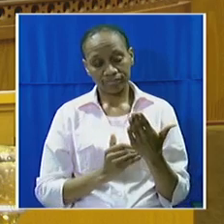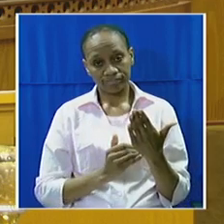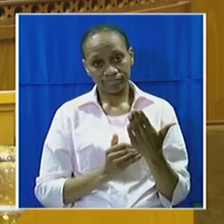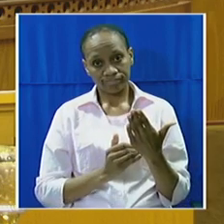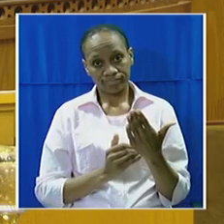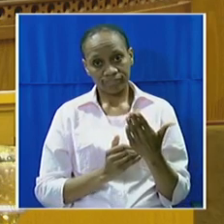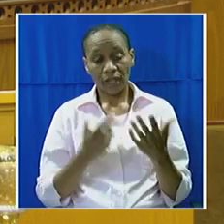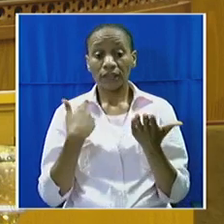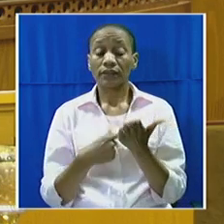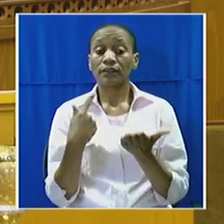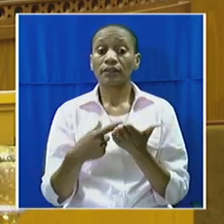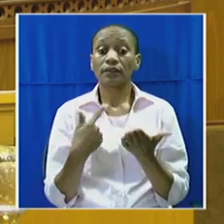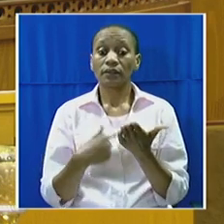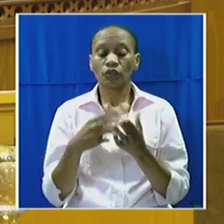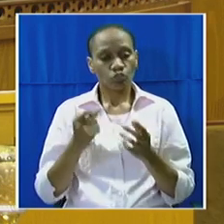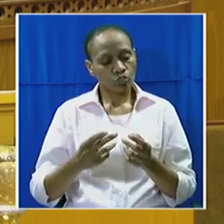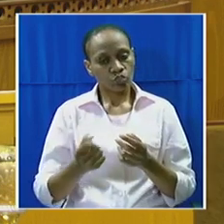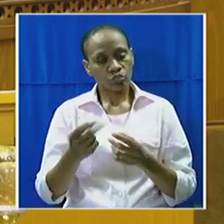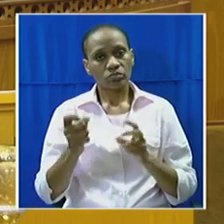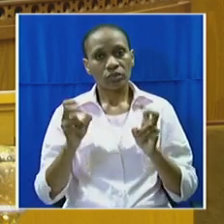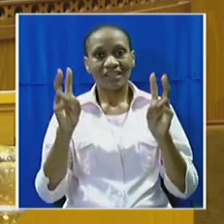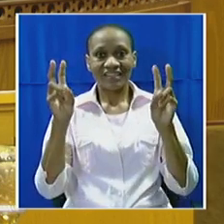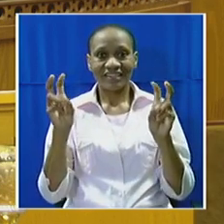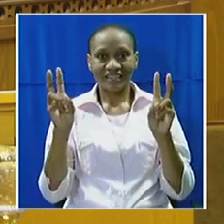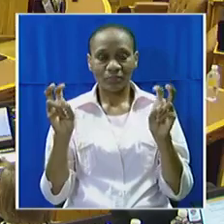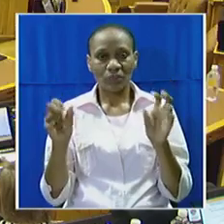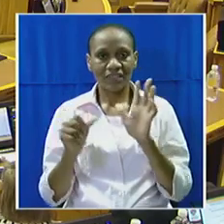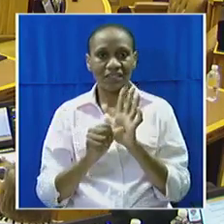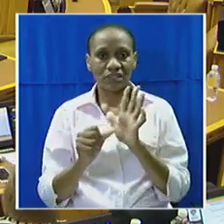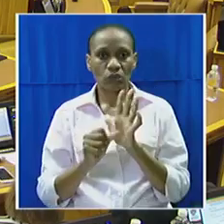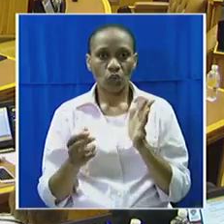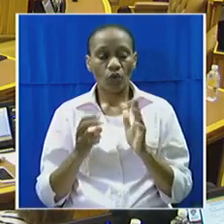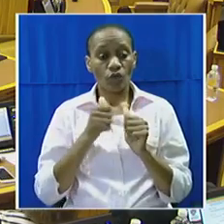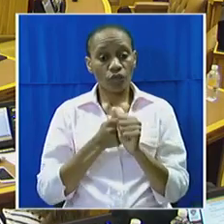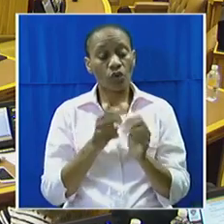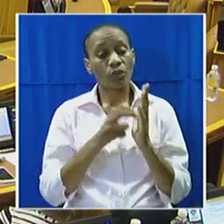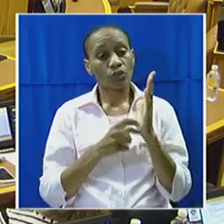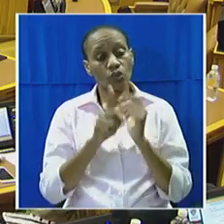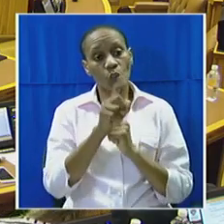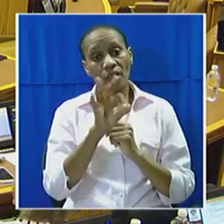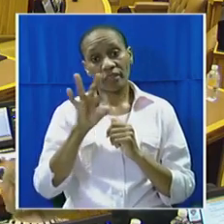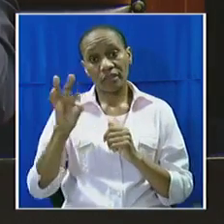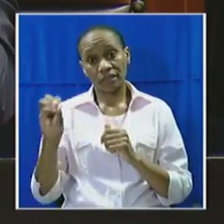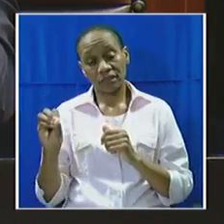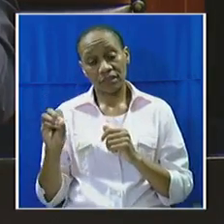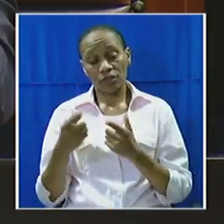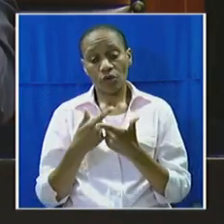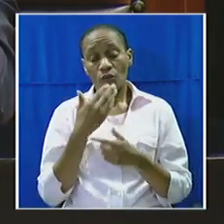is a debate on an urgent matter of national public importance in terms of Rule 130 in the name